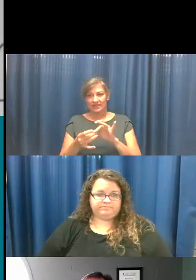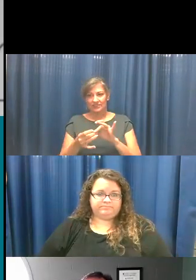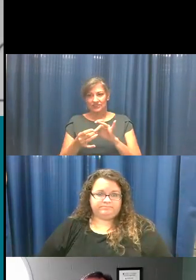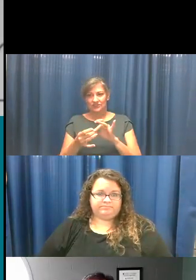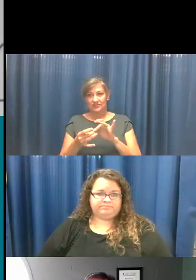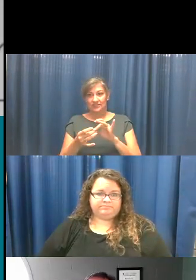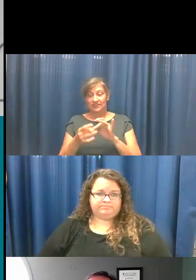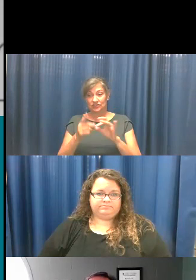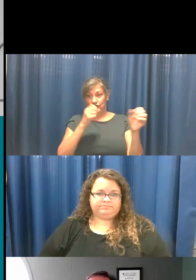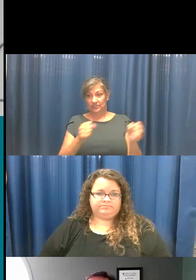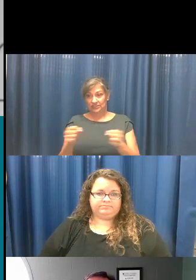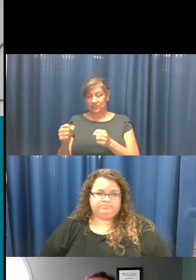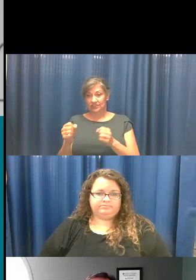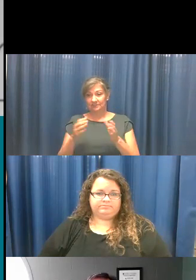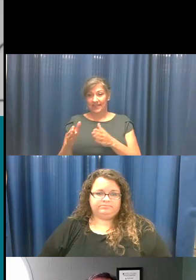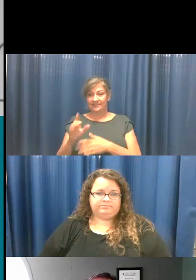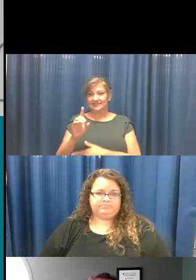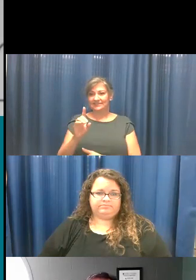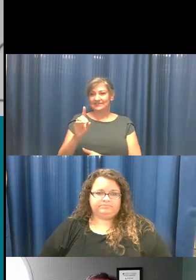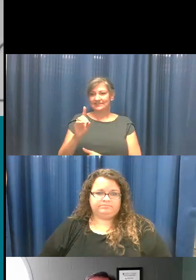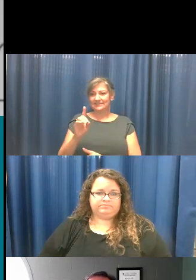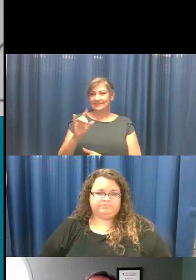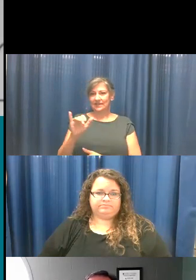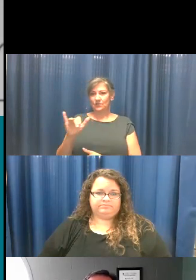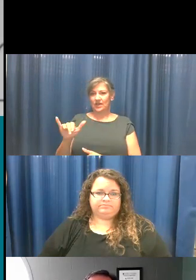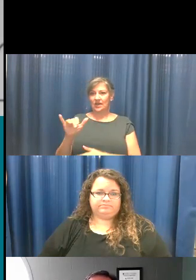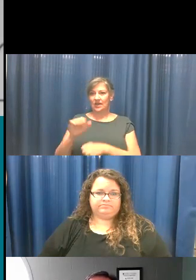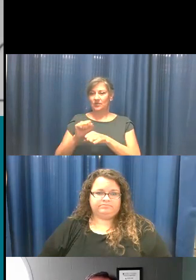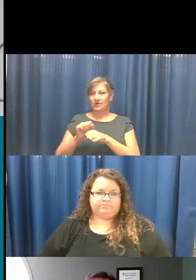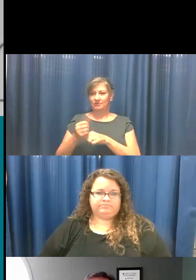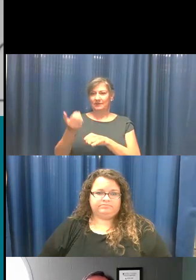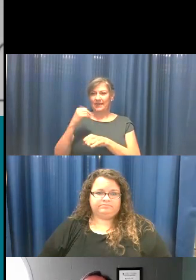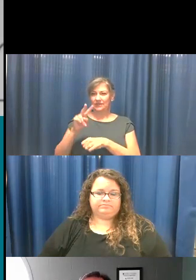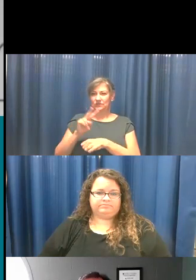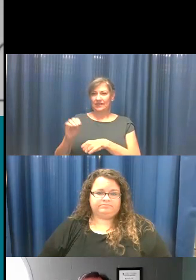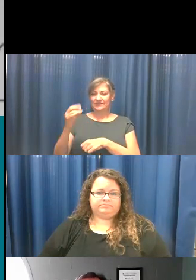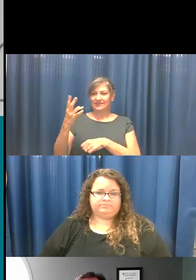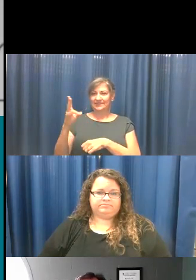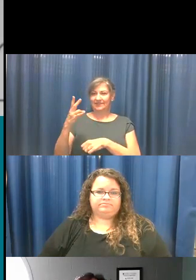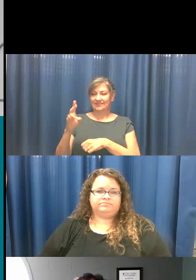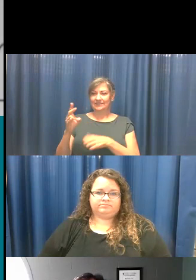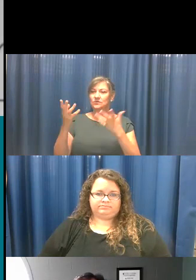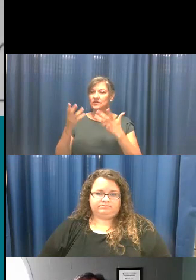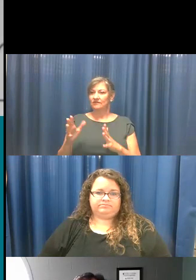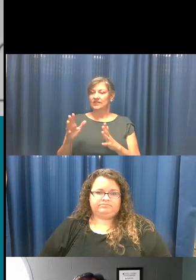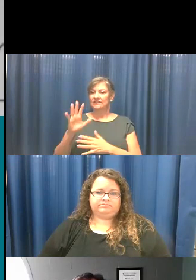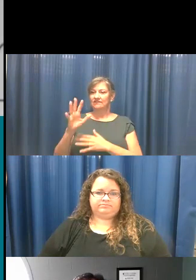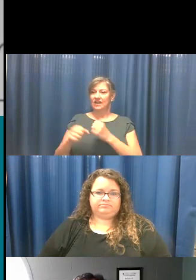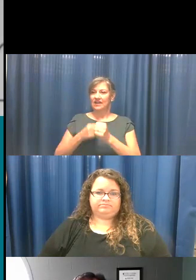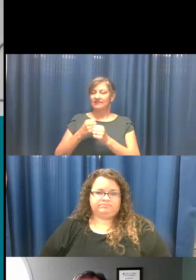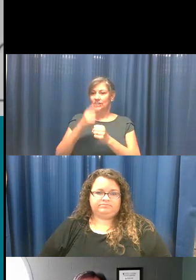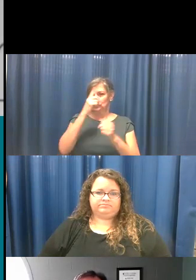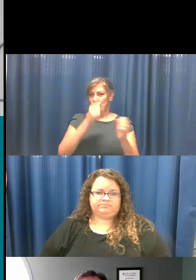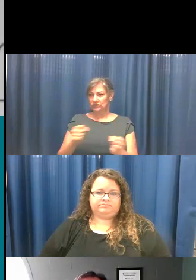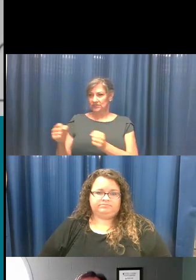work. It's hard for me to imagine today, but back in 2017, we completed a 5-year strategic